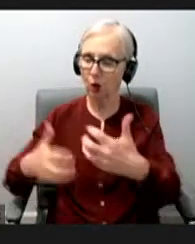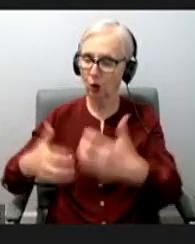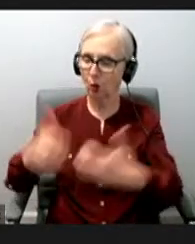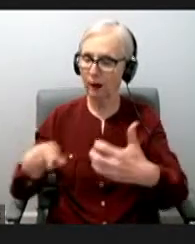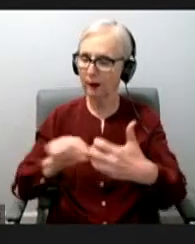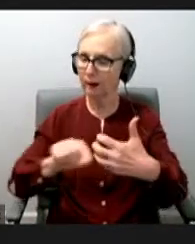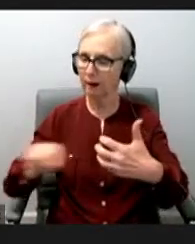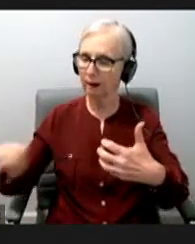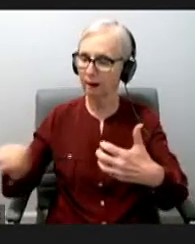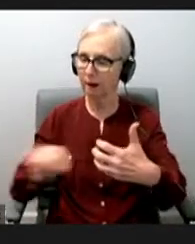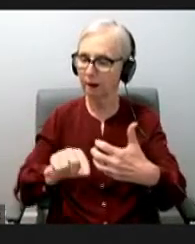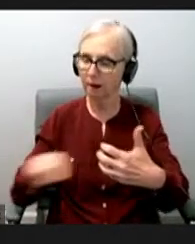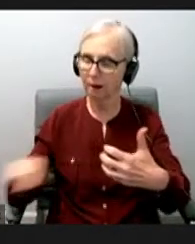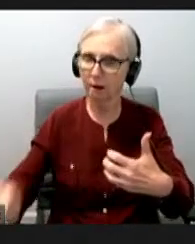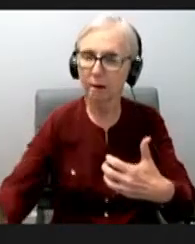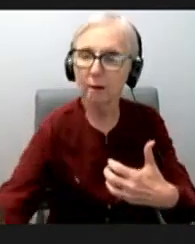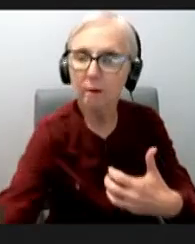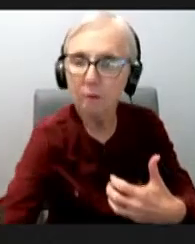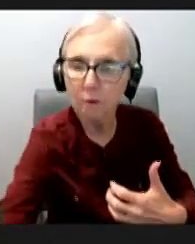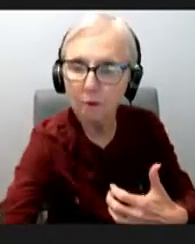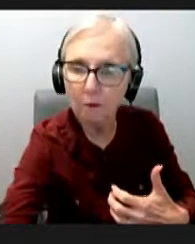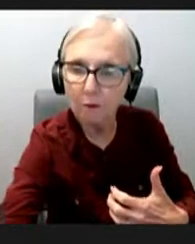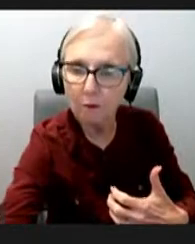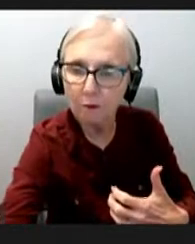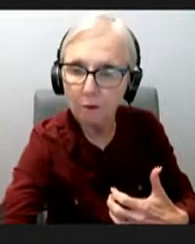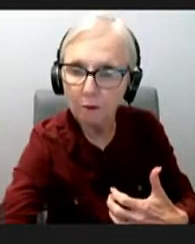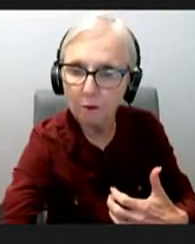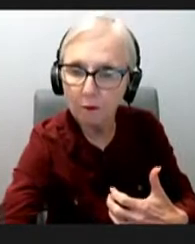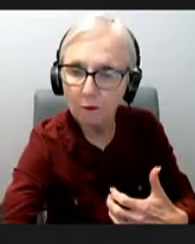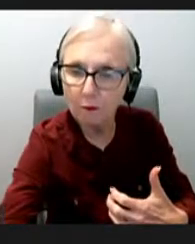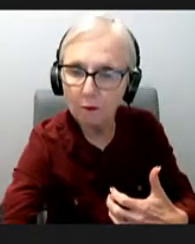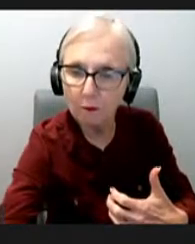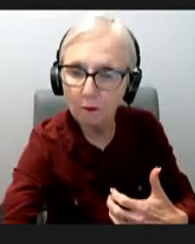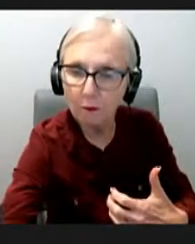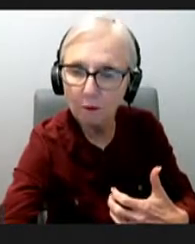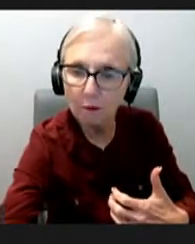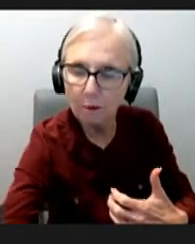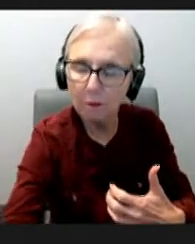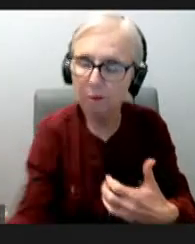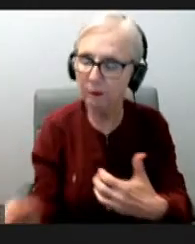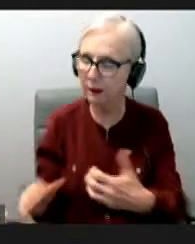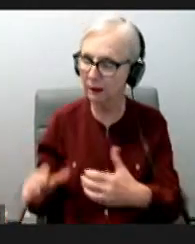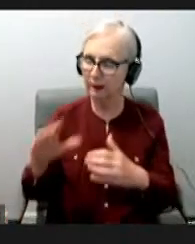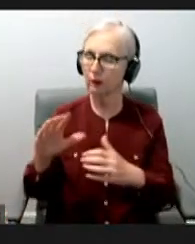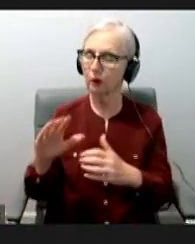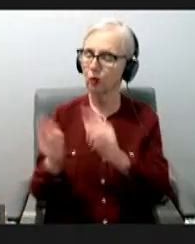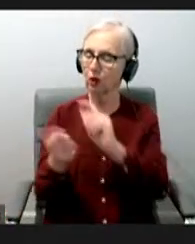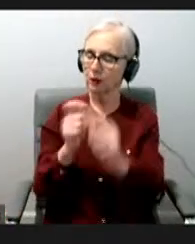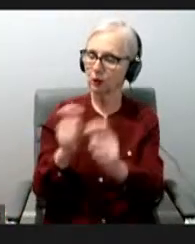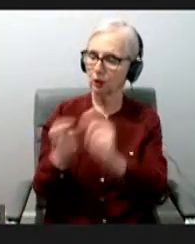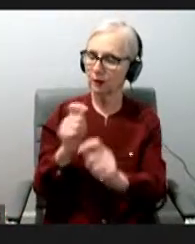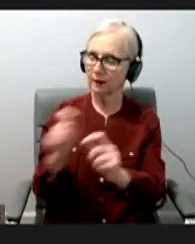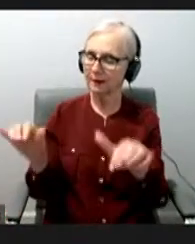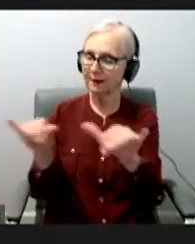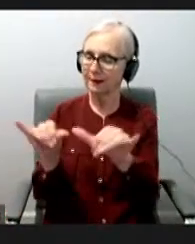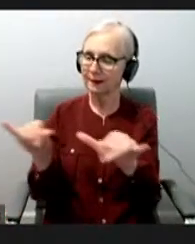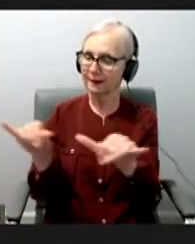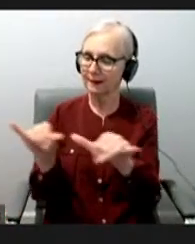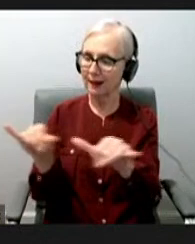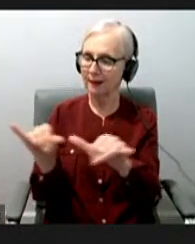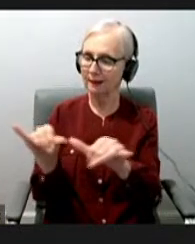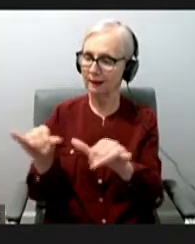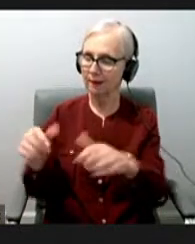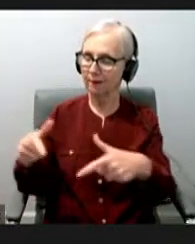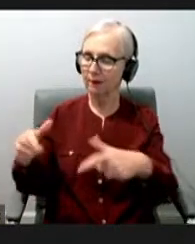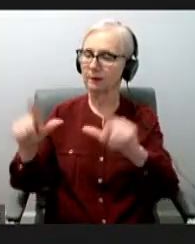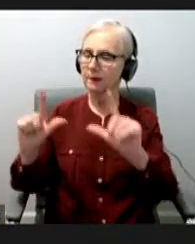left and the right, and what that will do is allow you to customize the size of the slides and the speakers that are currently talking. And